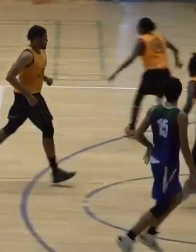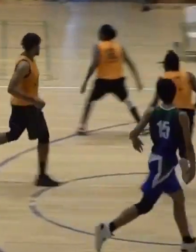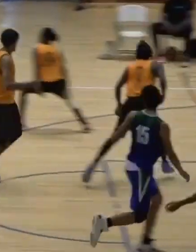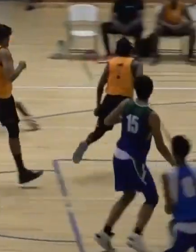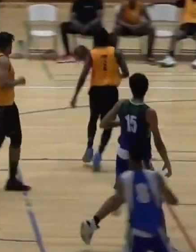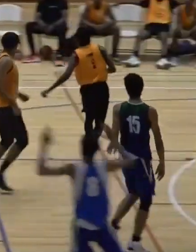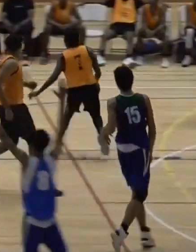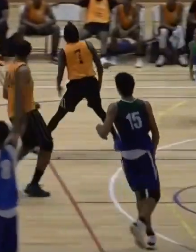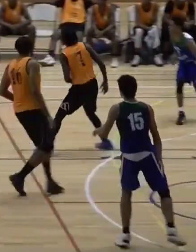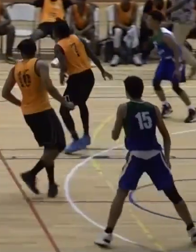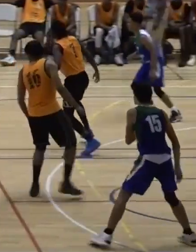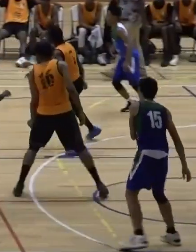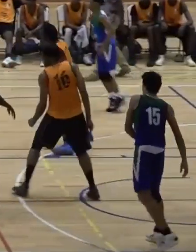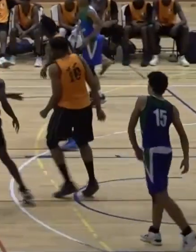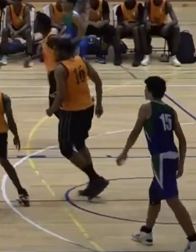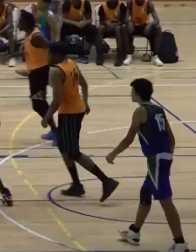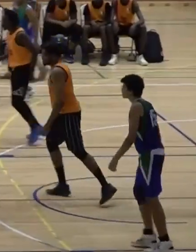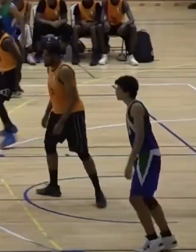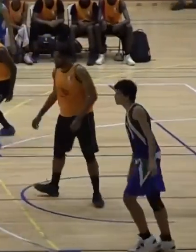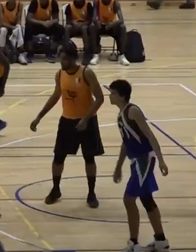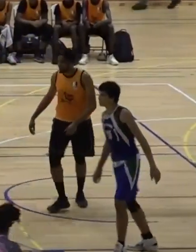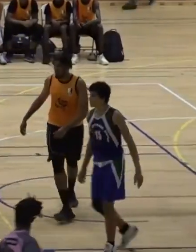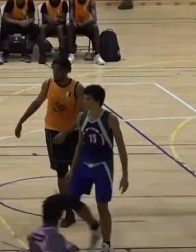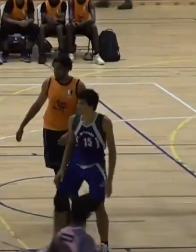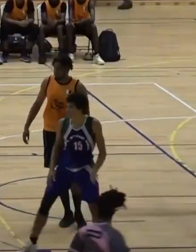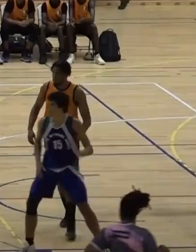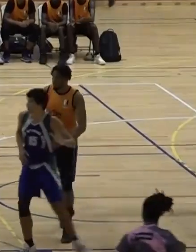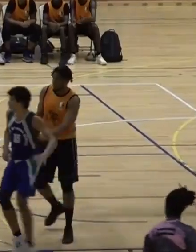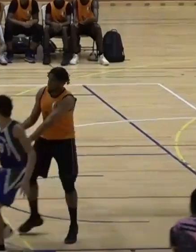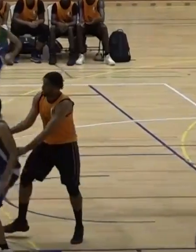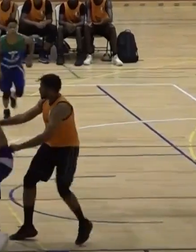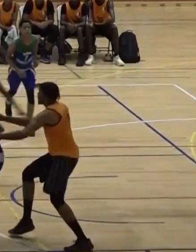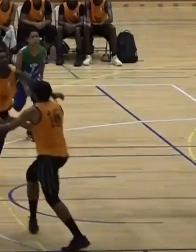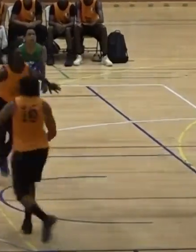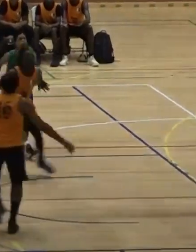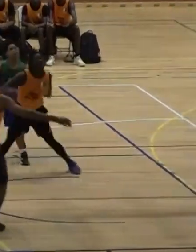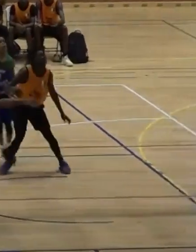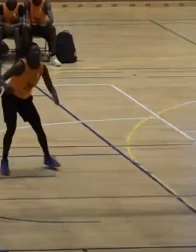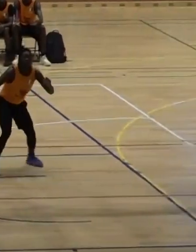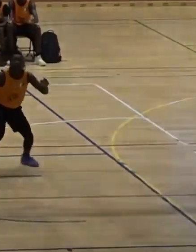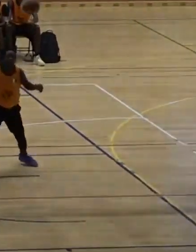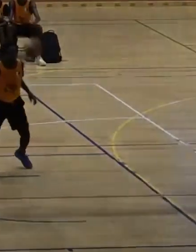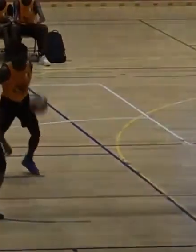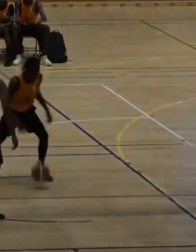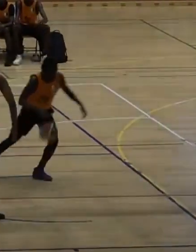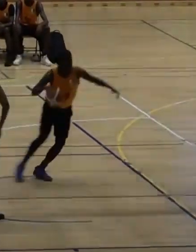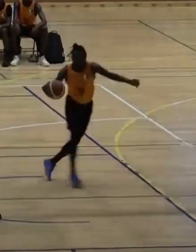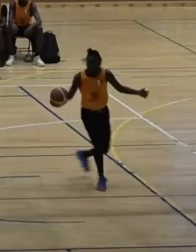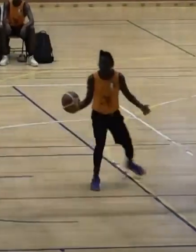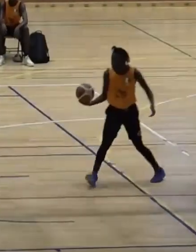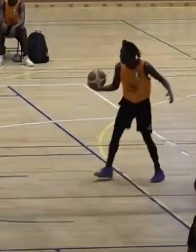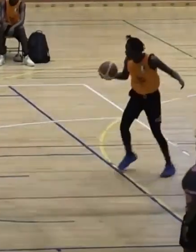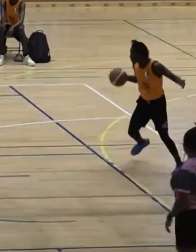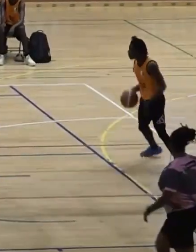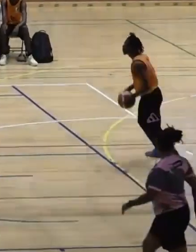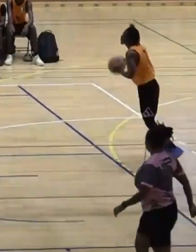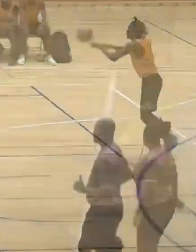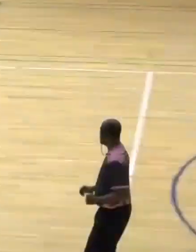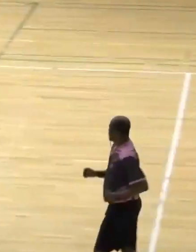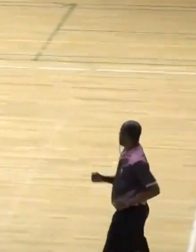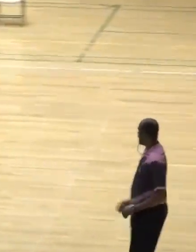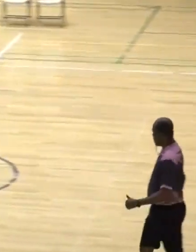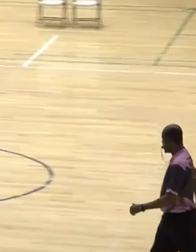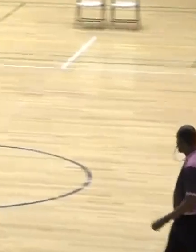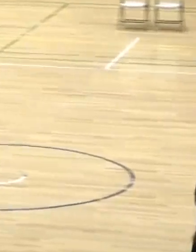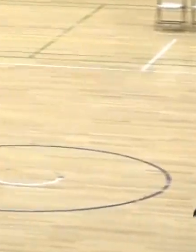were falling behind. Zishon Motara from just beyond the arc nails the jumper for 3 of his 17